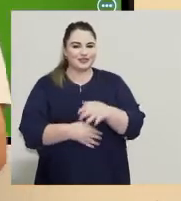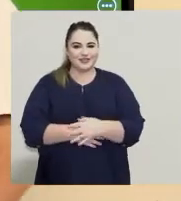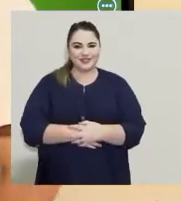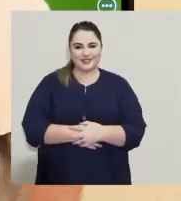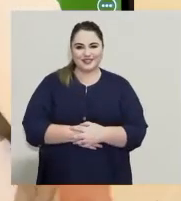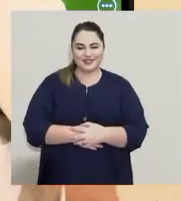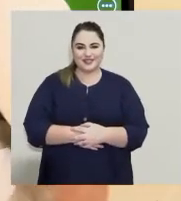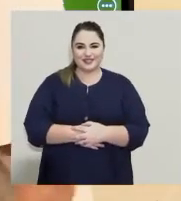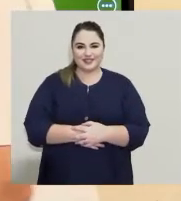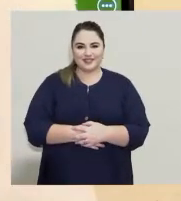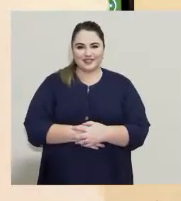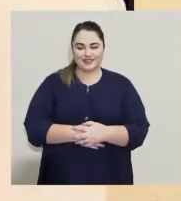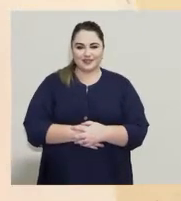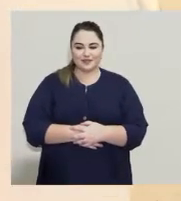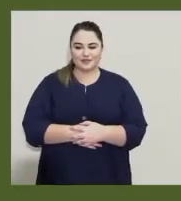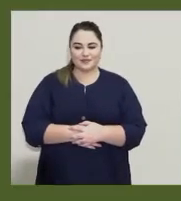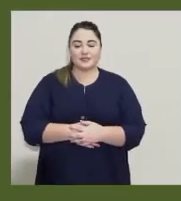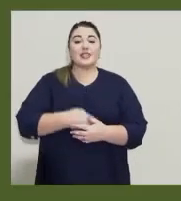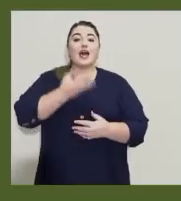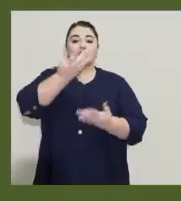Let me put the answer on.